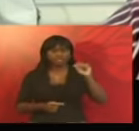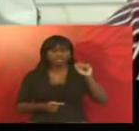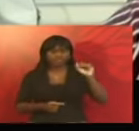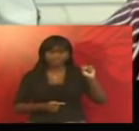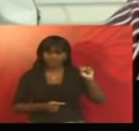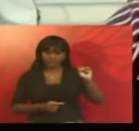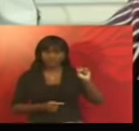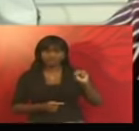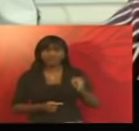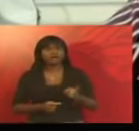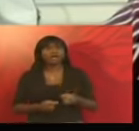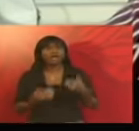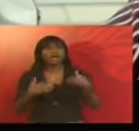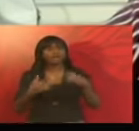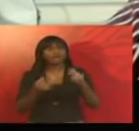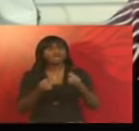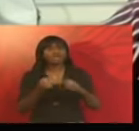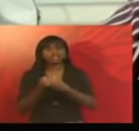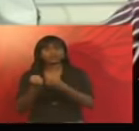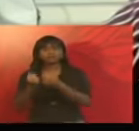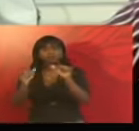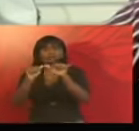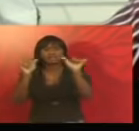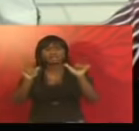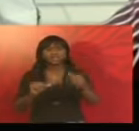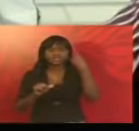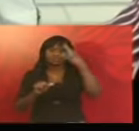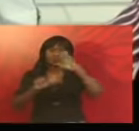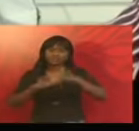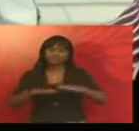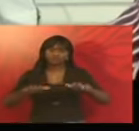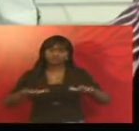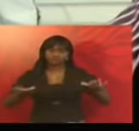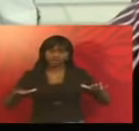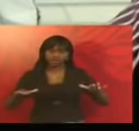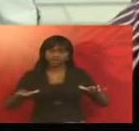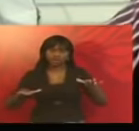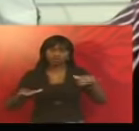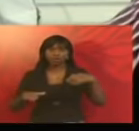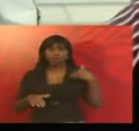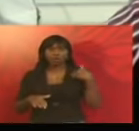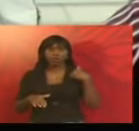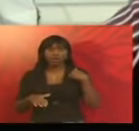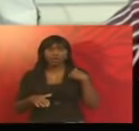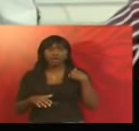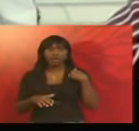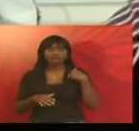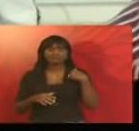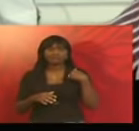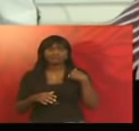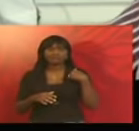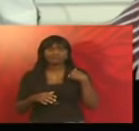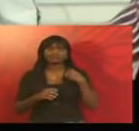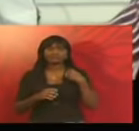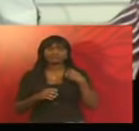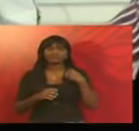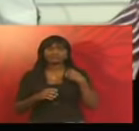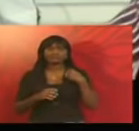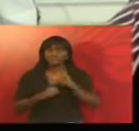Mr. Thomas, is there any support system in place for children in particular who have emotional and mental issues